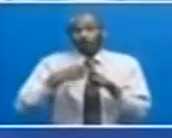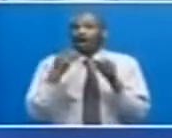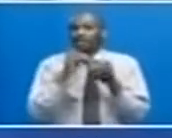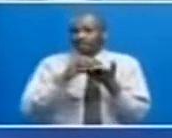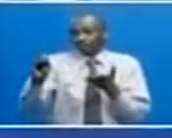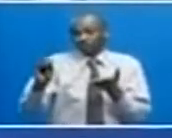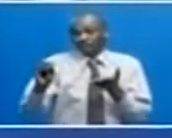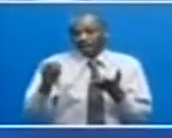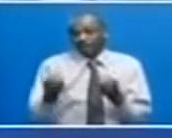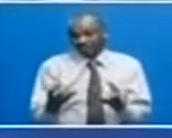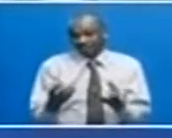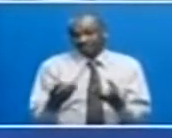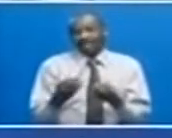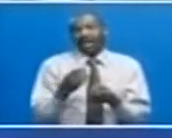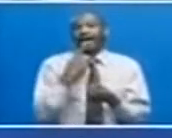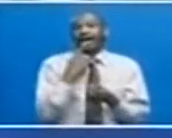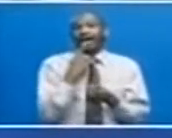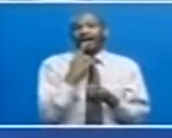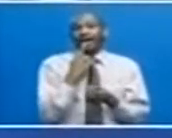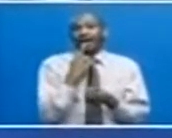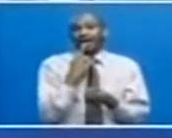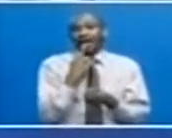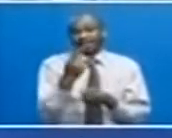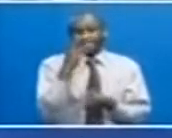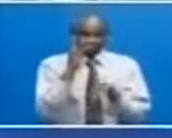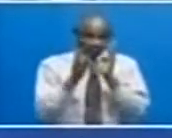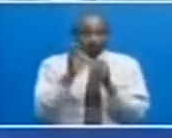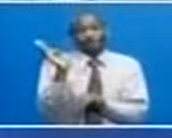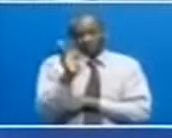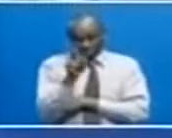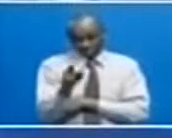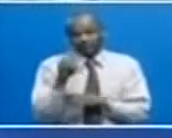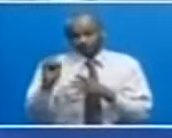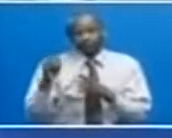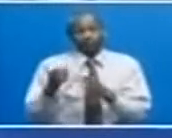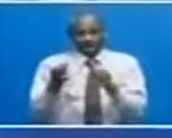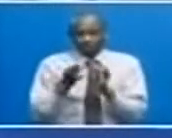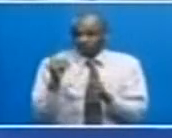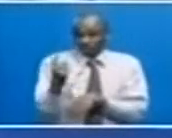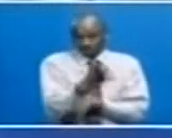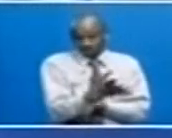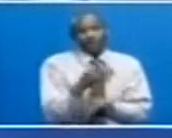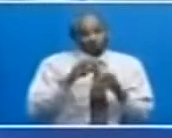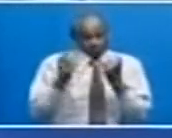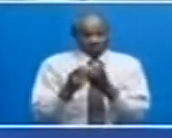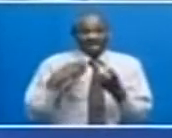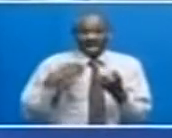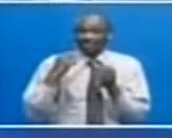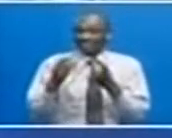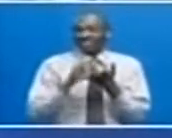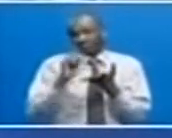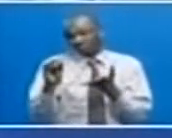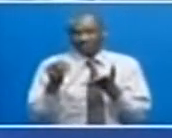Total customer deposits are 144 billion shillings for the group. Mshwari deposits are